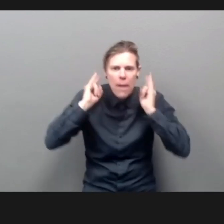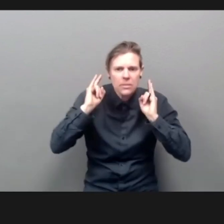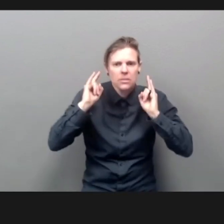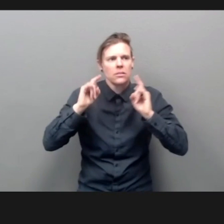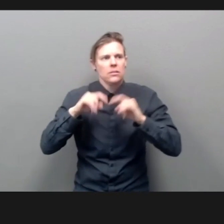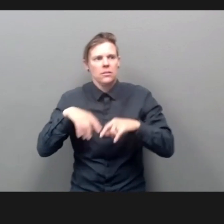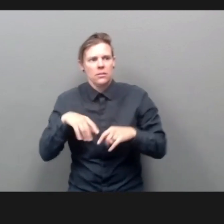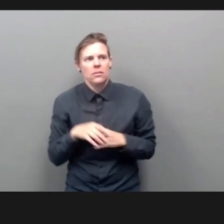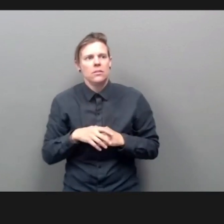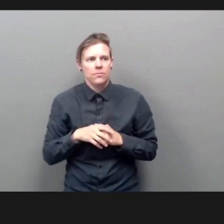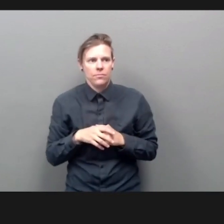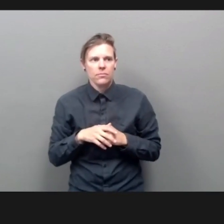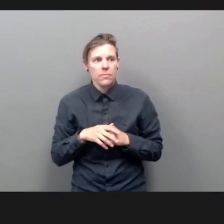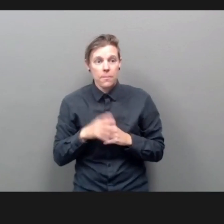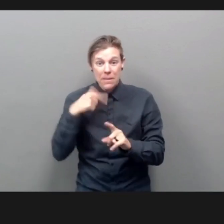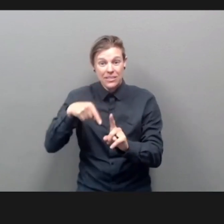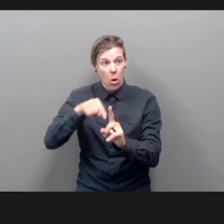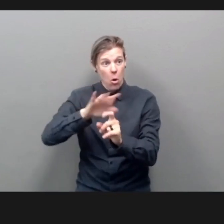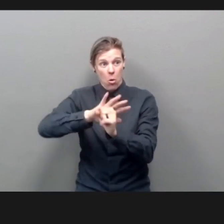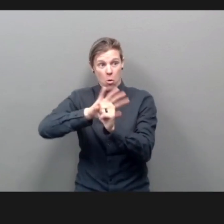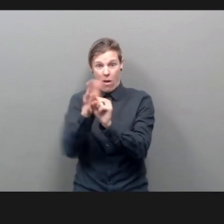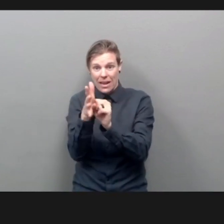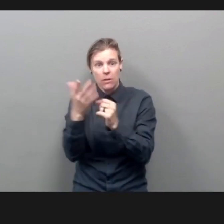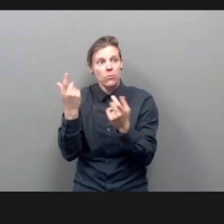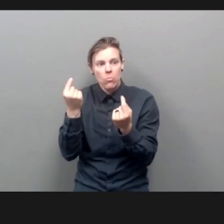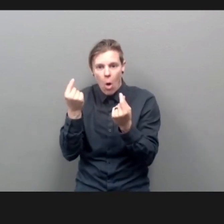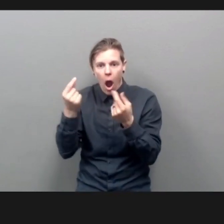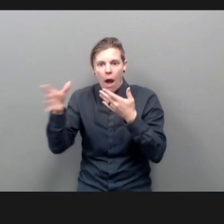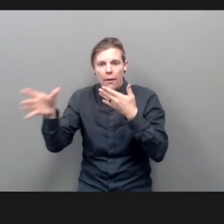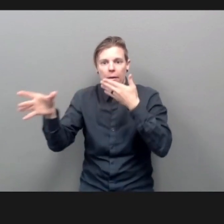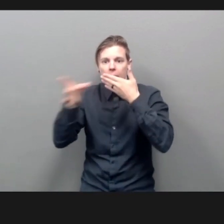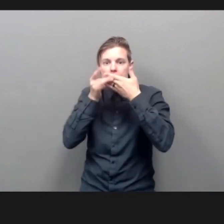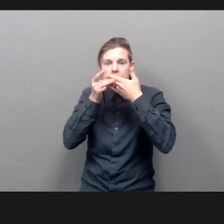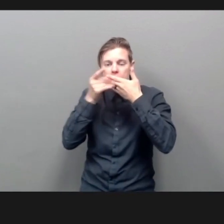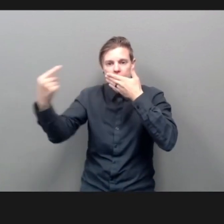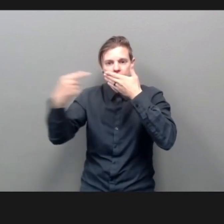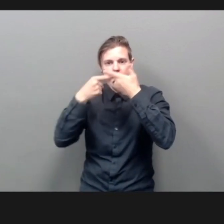that material on our face from our nose and mouth,